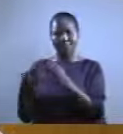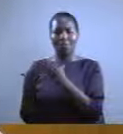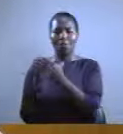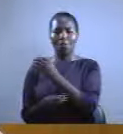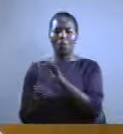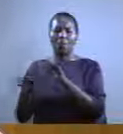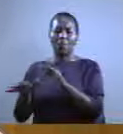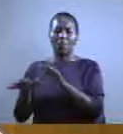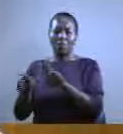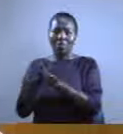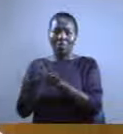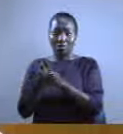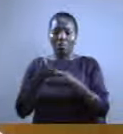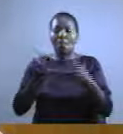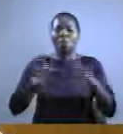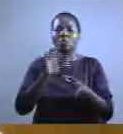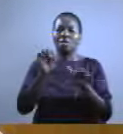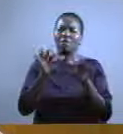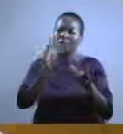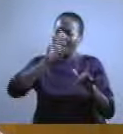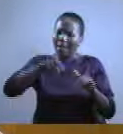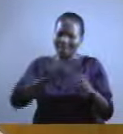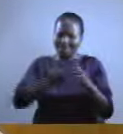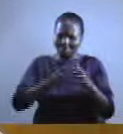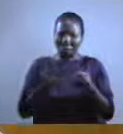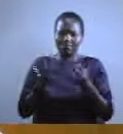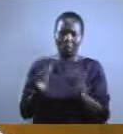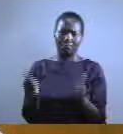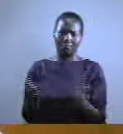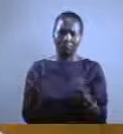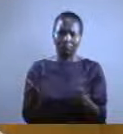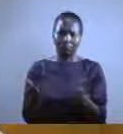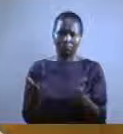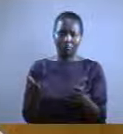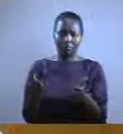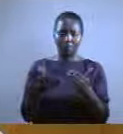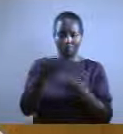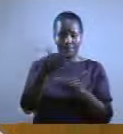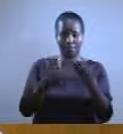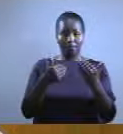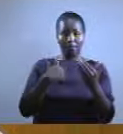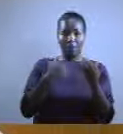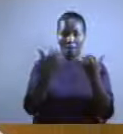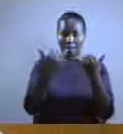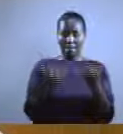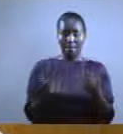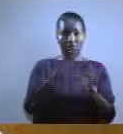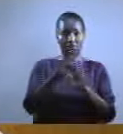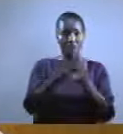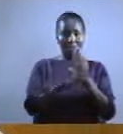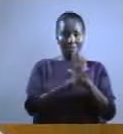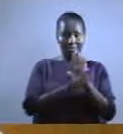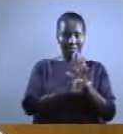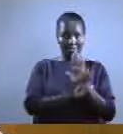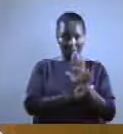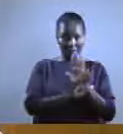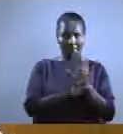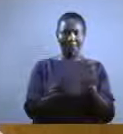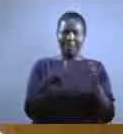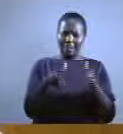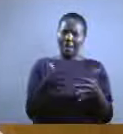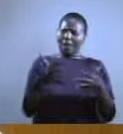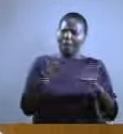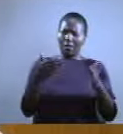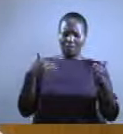needs of our general population. The counter-cyclical fiscal path or policy has